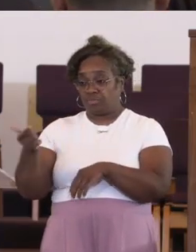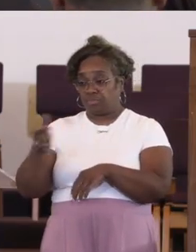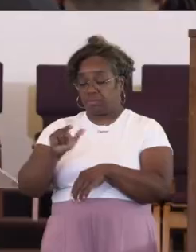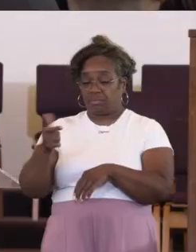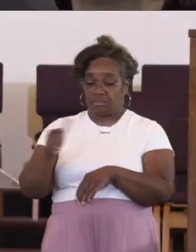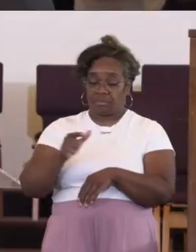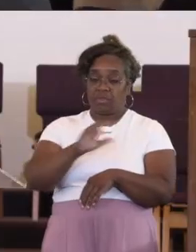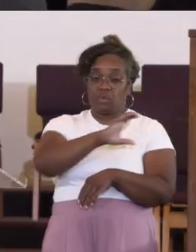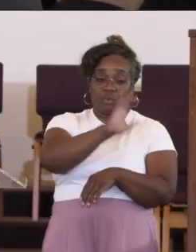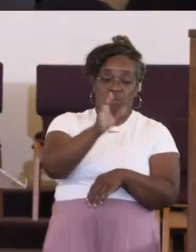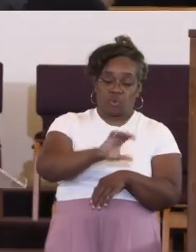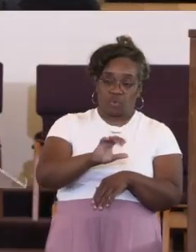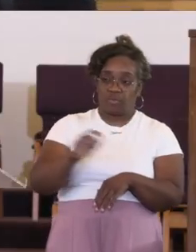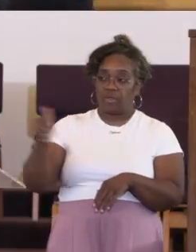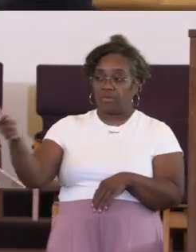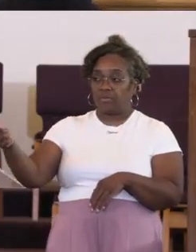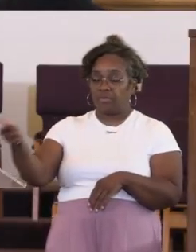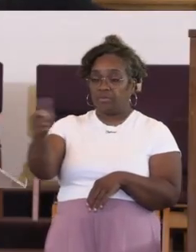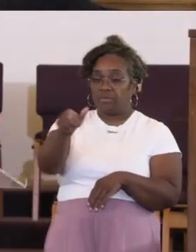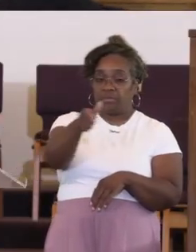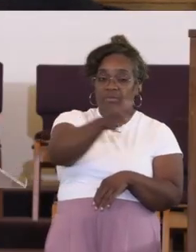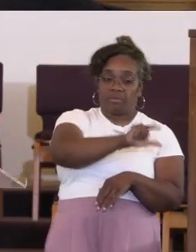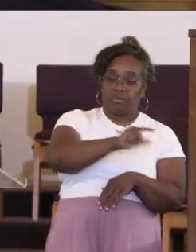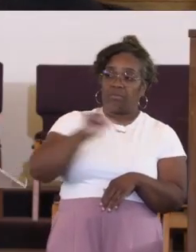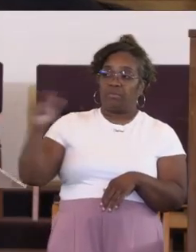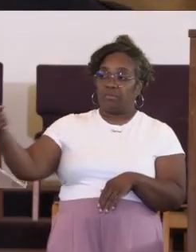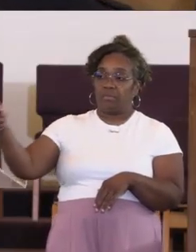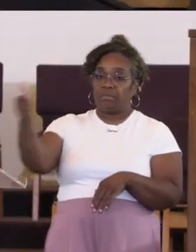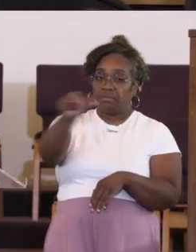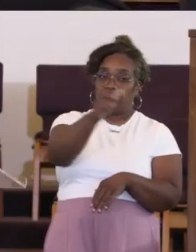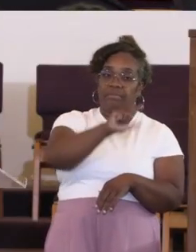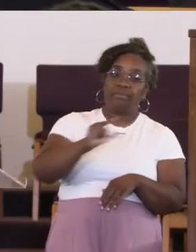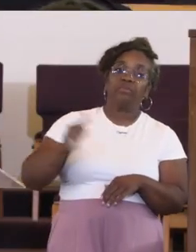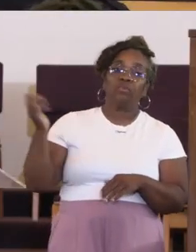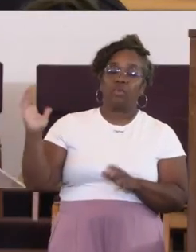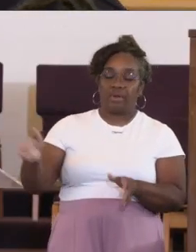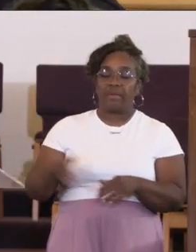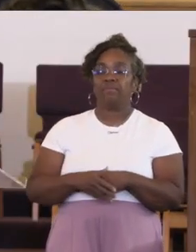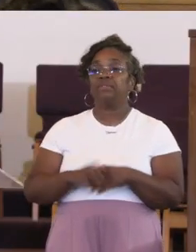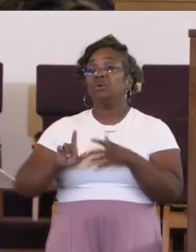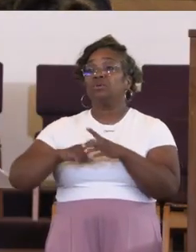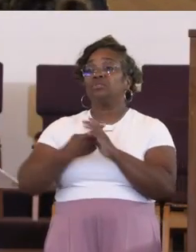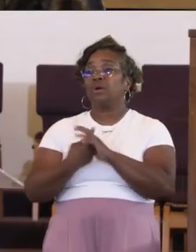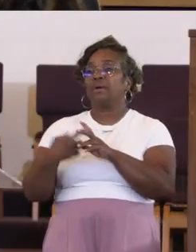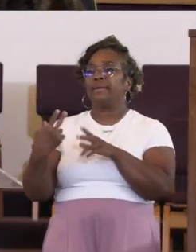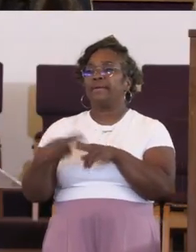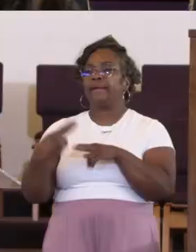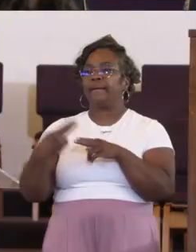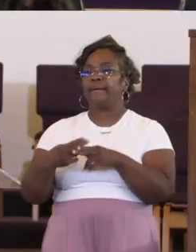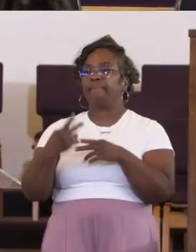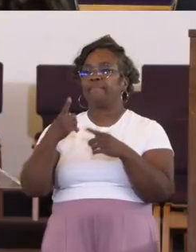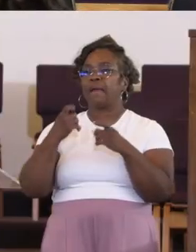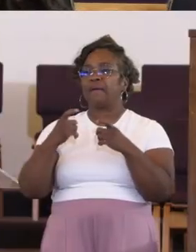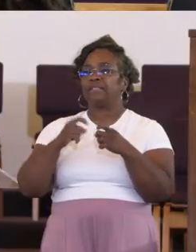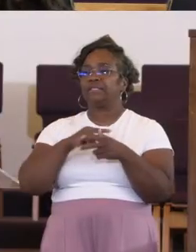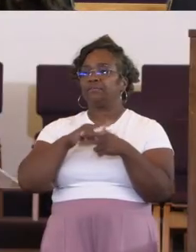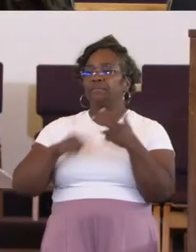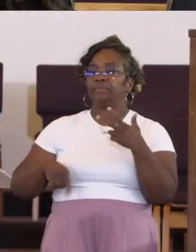at home watching on Zoom. So who'd like to start us out and give us your name and ask a question?